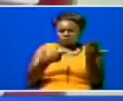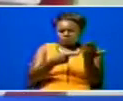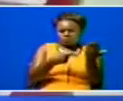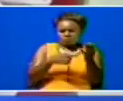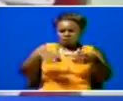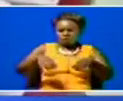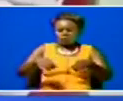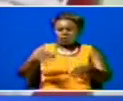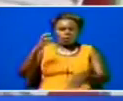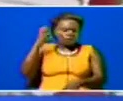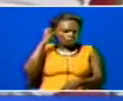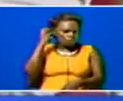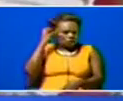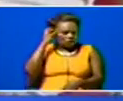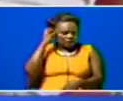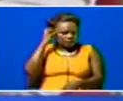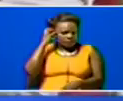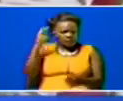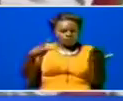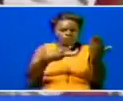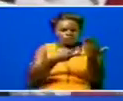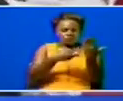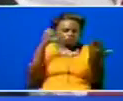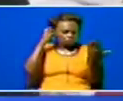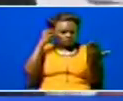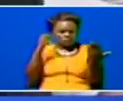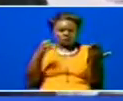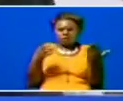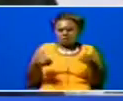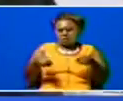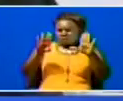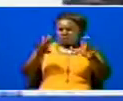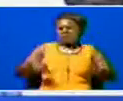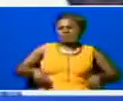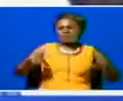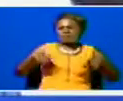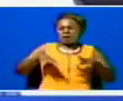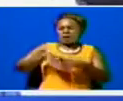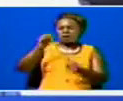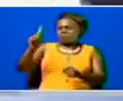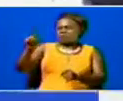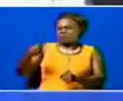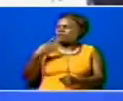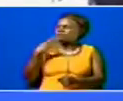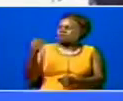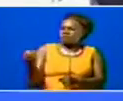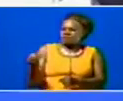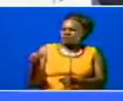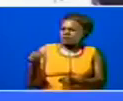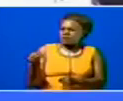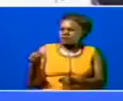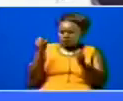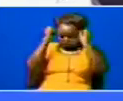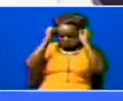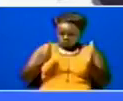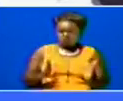diploma colleges and other tertiary institutions. He urged them not to give up in life. Out of the 1,500